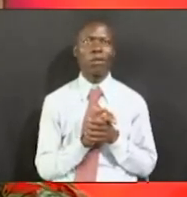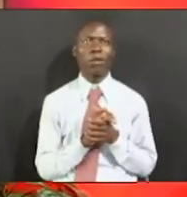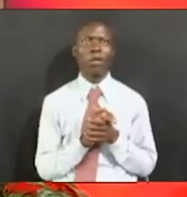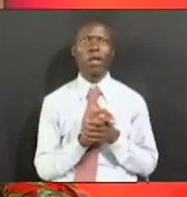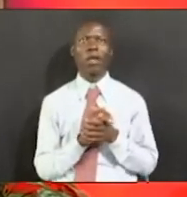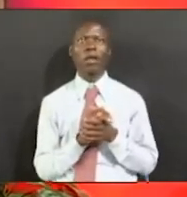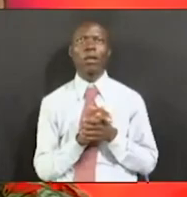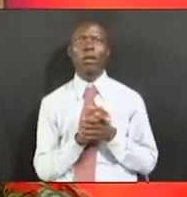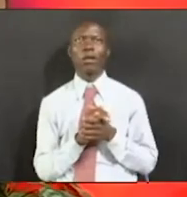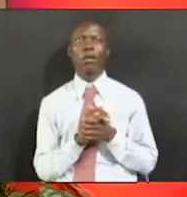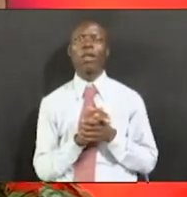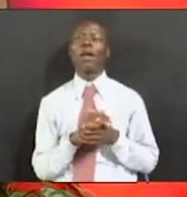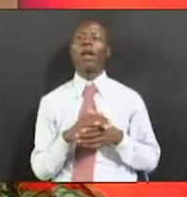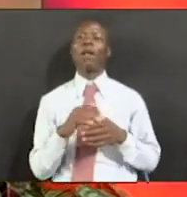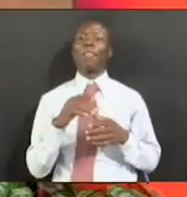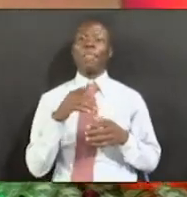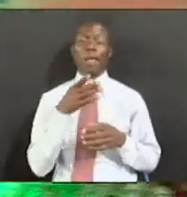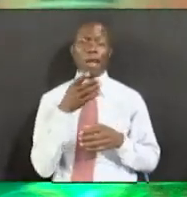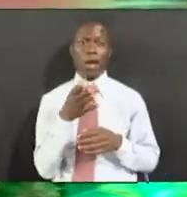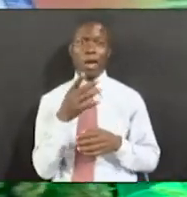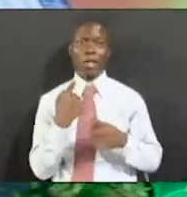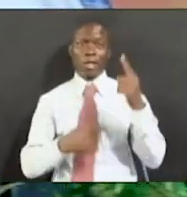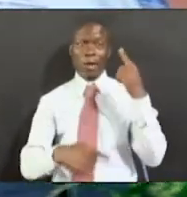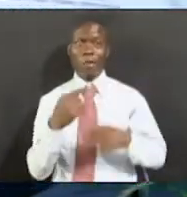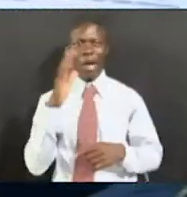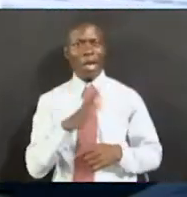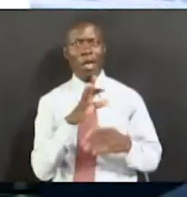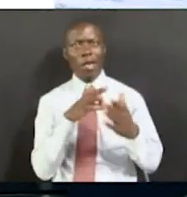Champions are never quitters. Are we together?